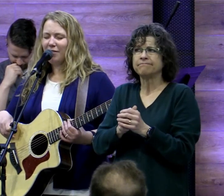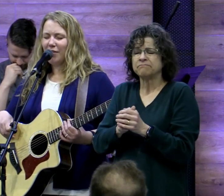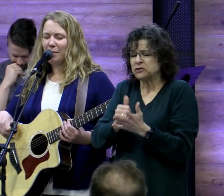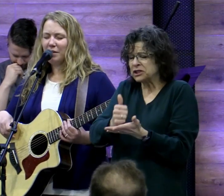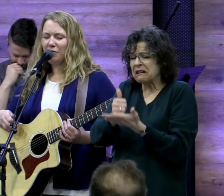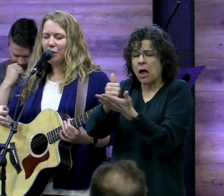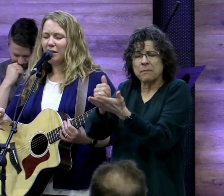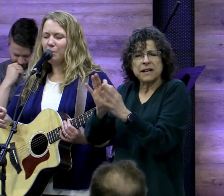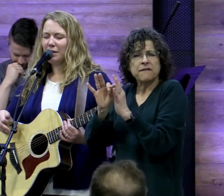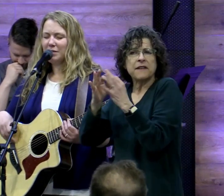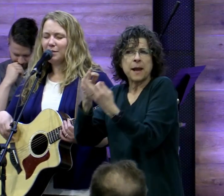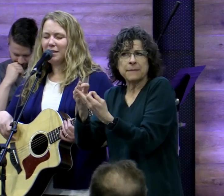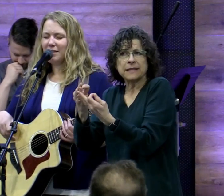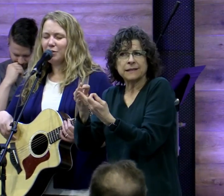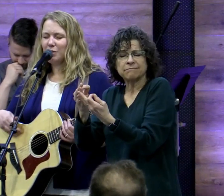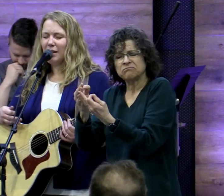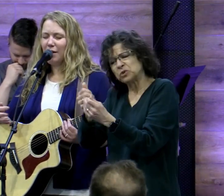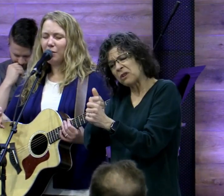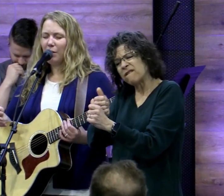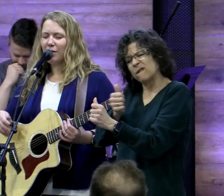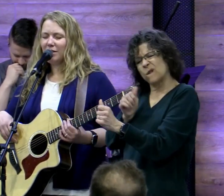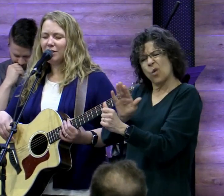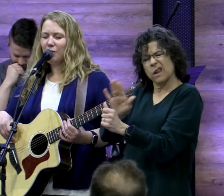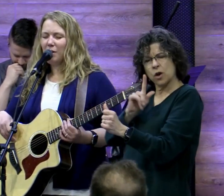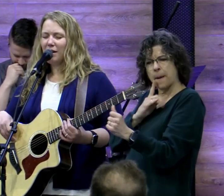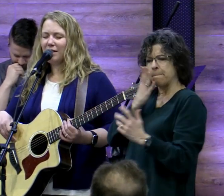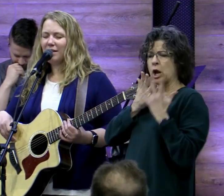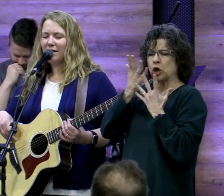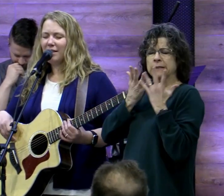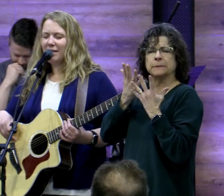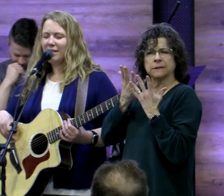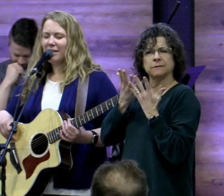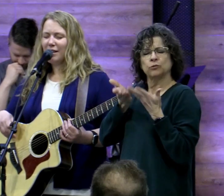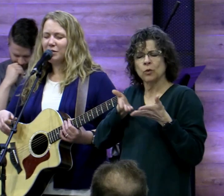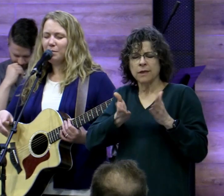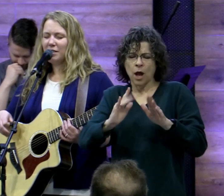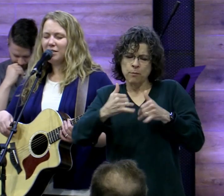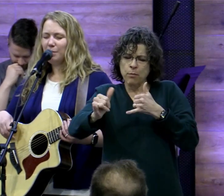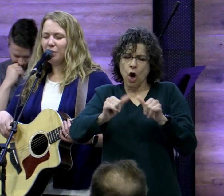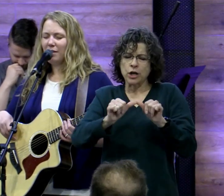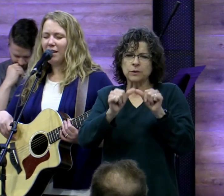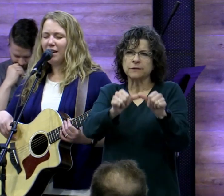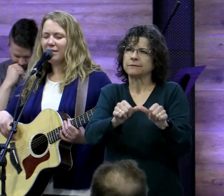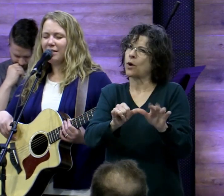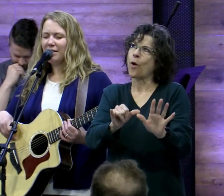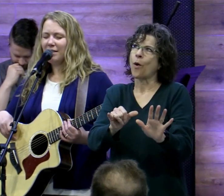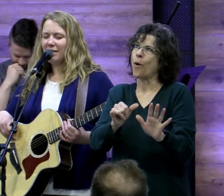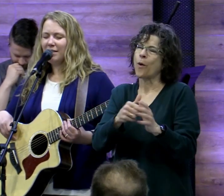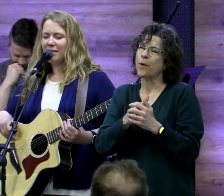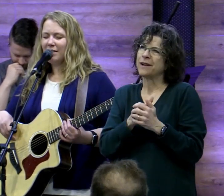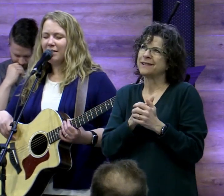helping a family avoid embarrassment and to allow the party to go on, God, it was much deeper than that.